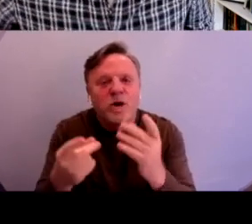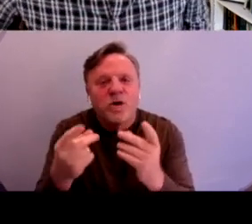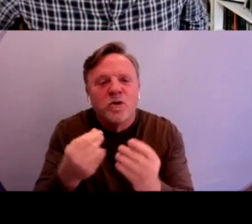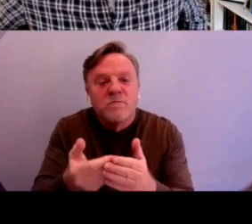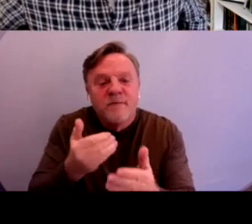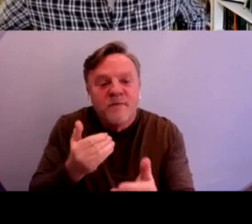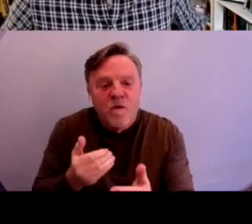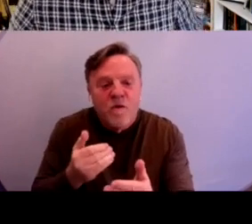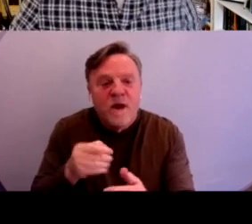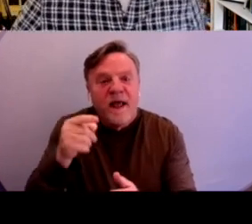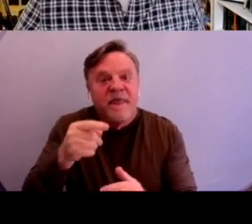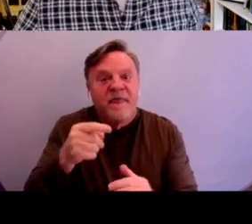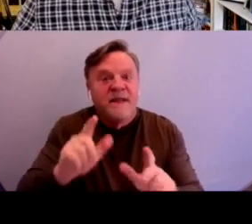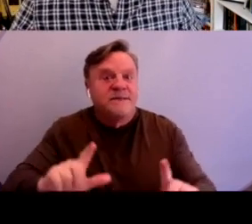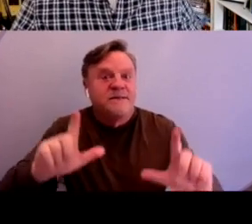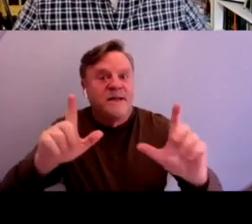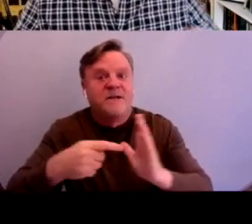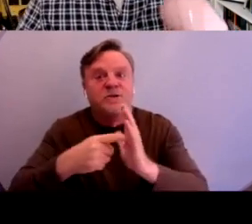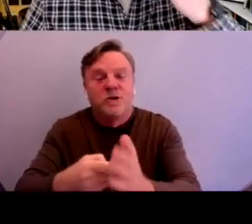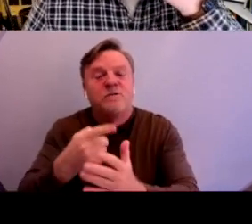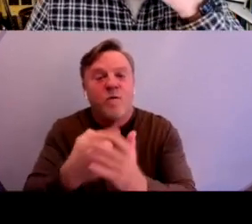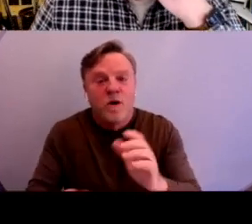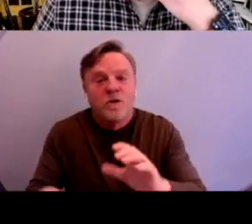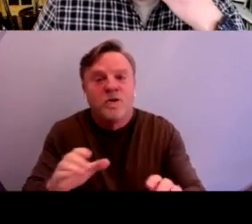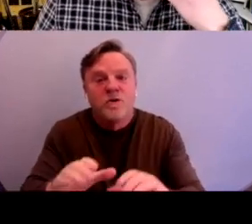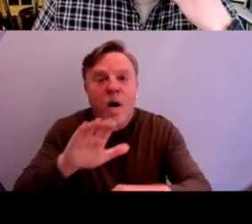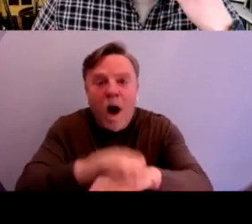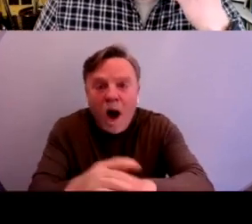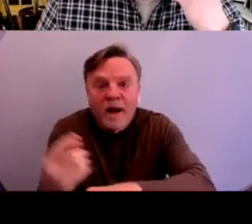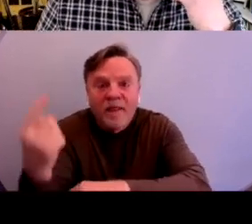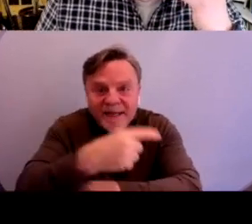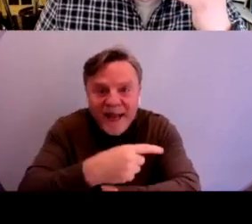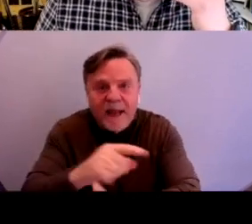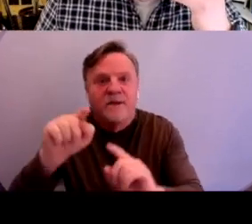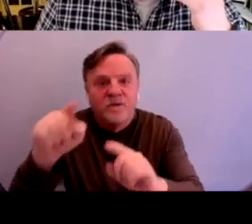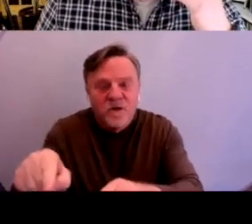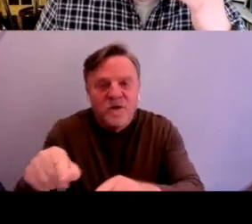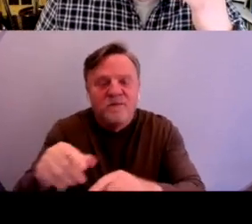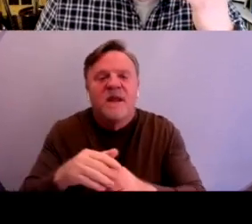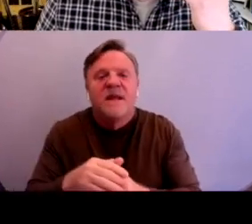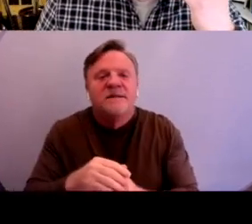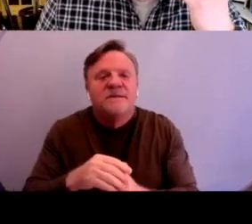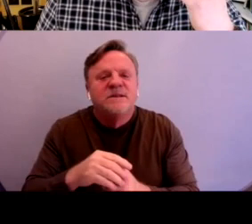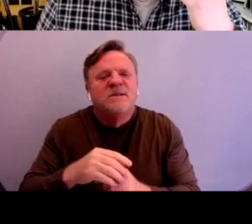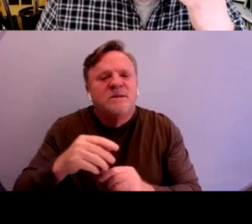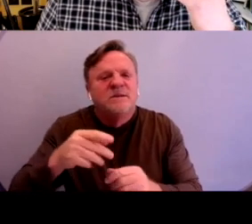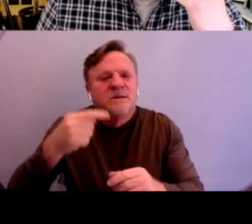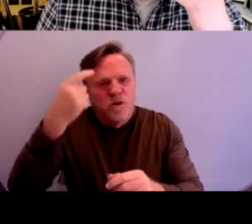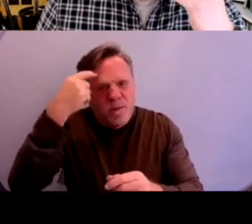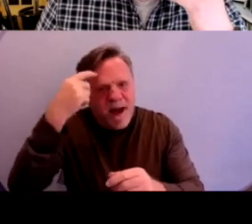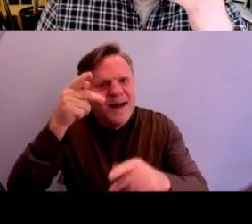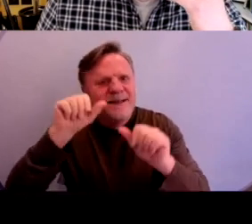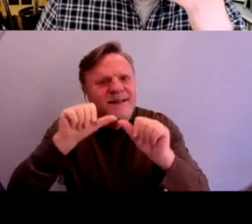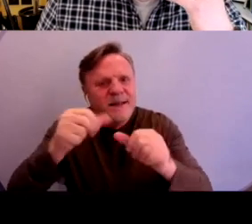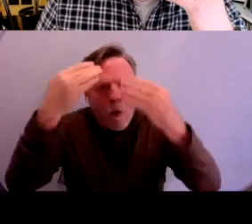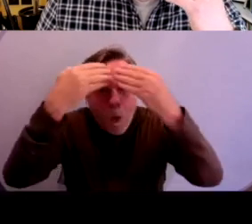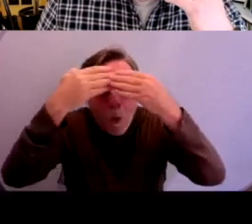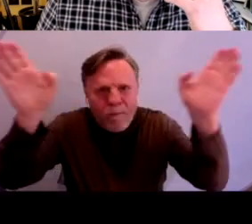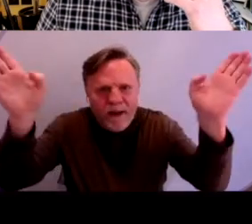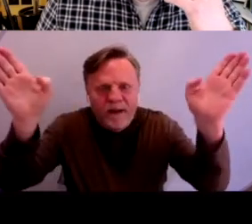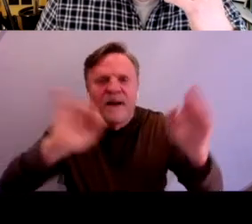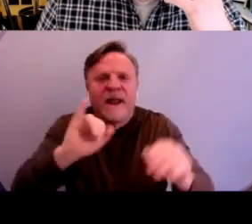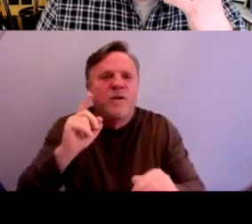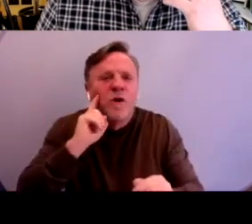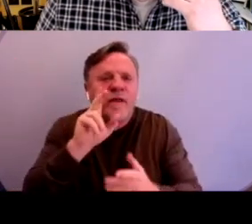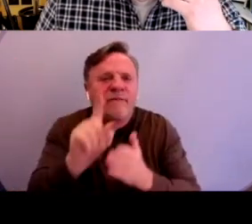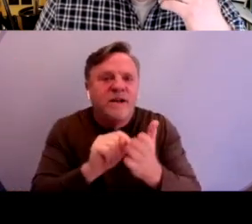gives some practical tips of what to do on the day of. So keep an open mind. Like you heard in the video, this